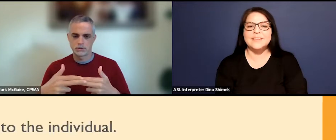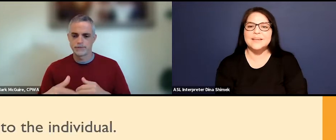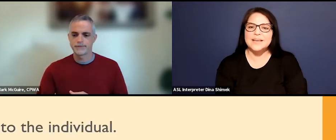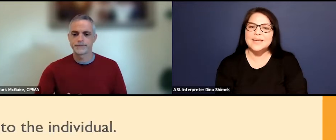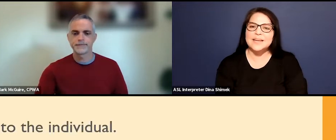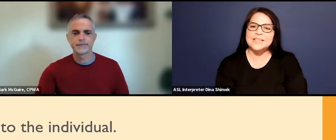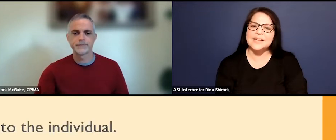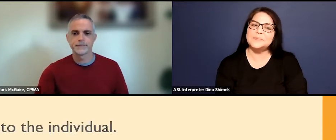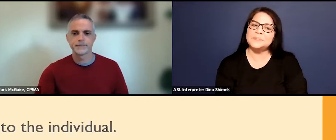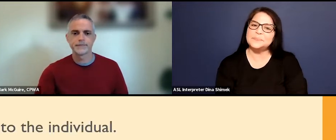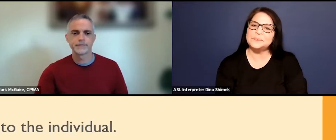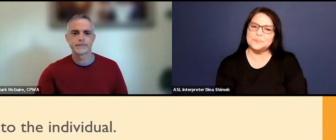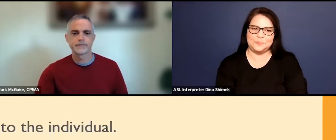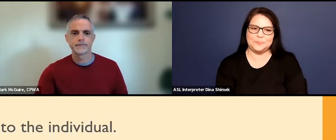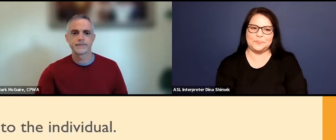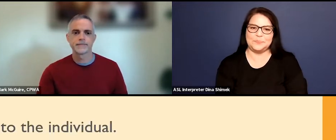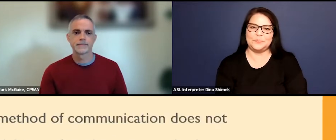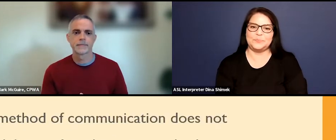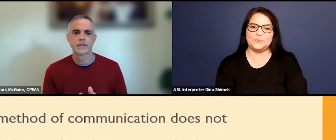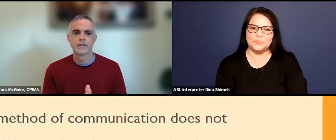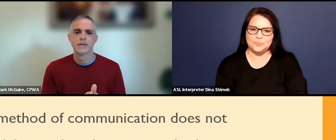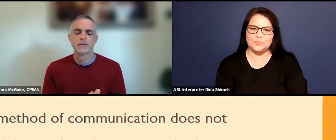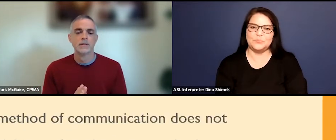Okay. Next slide.